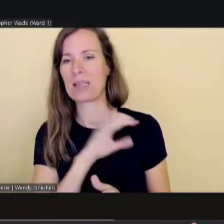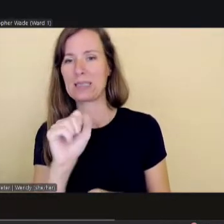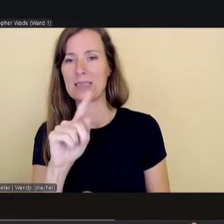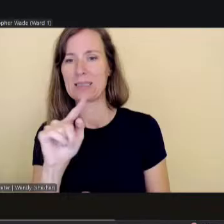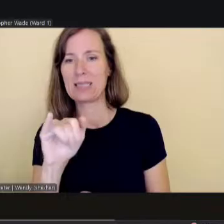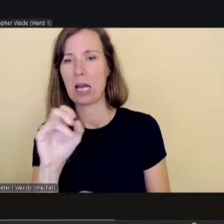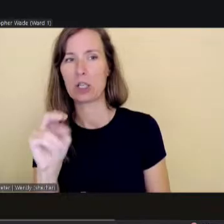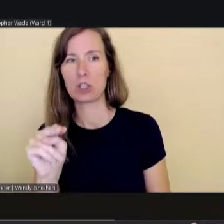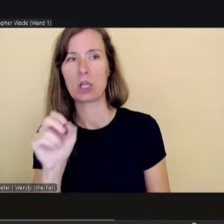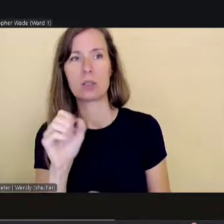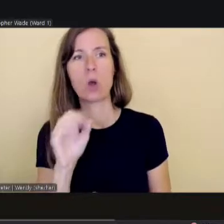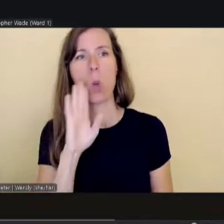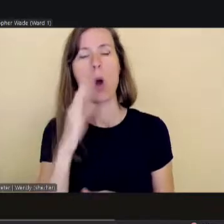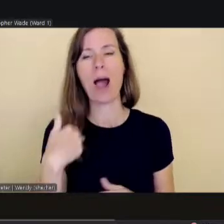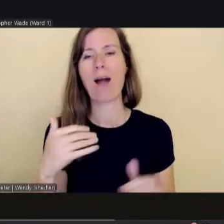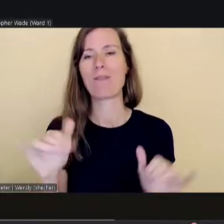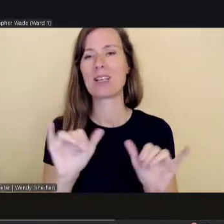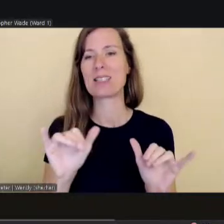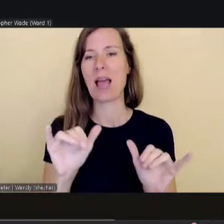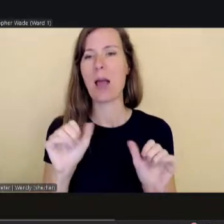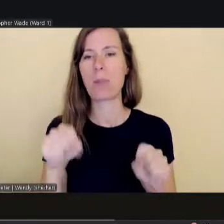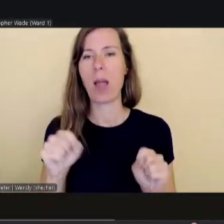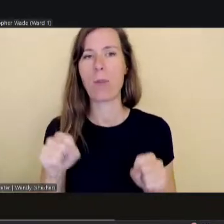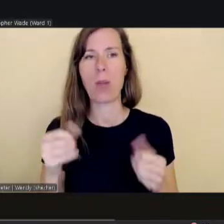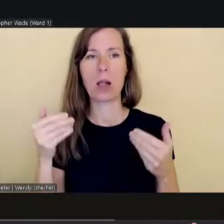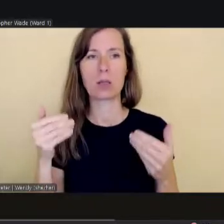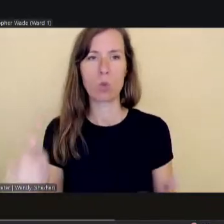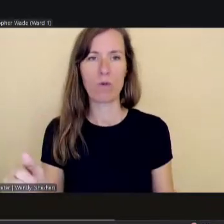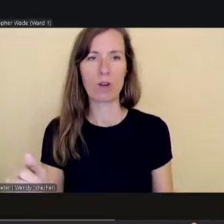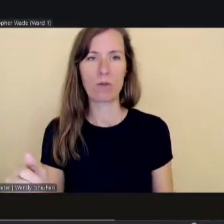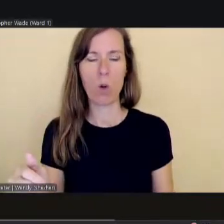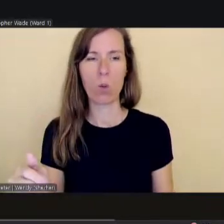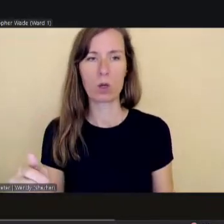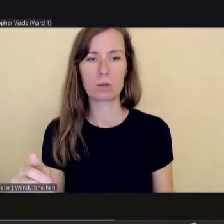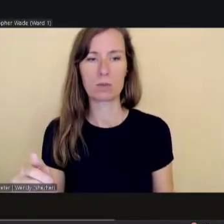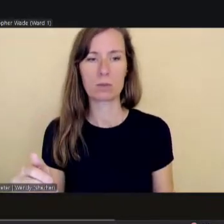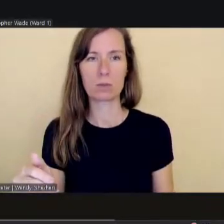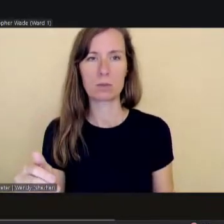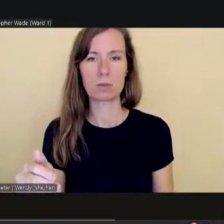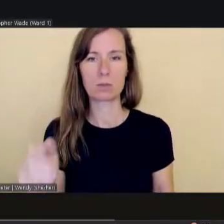going to have those same capabilities moving forward. Good. Thank you.